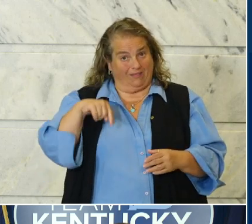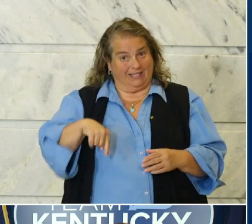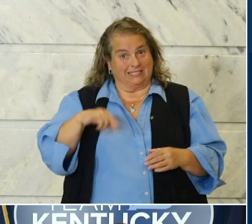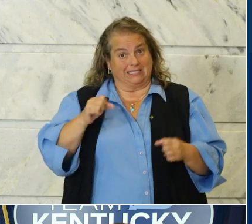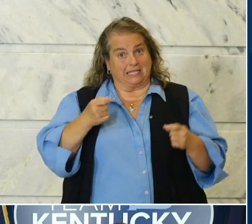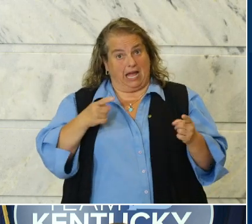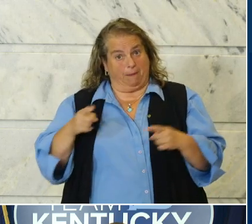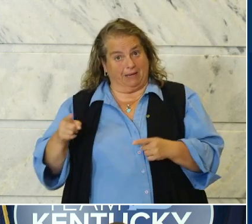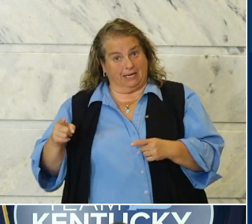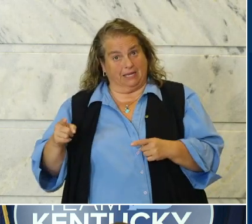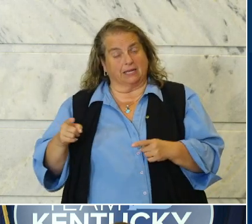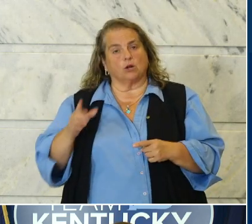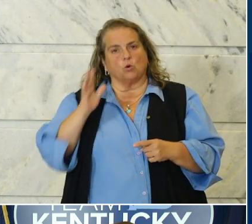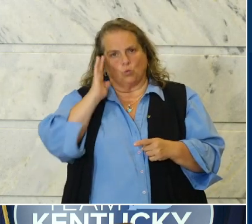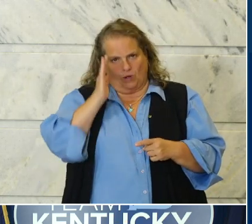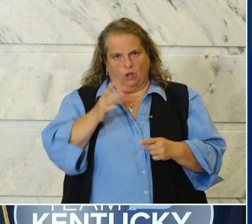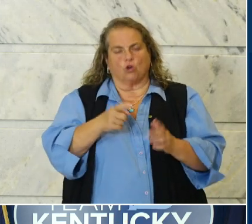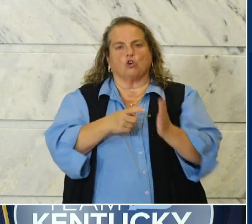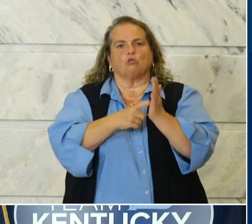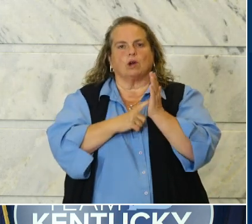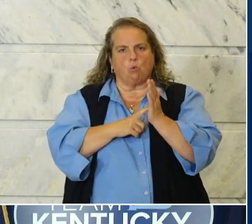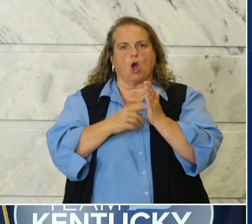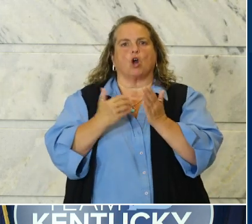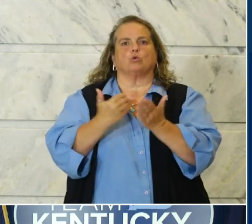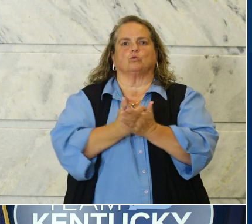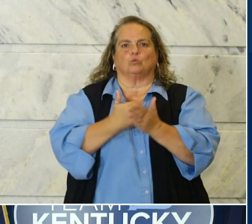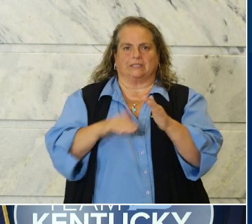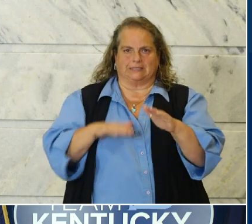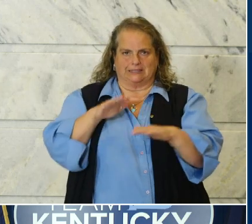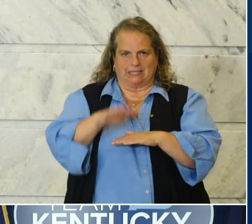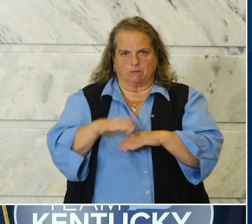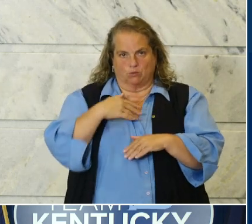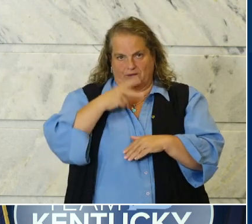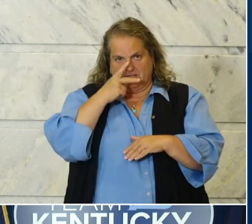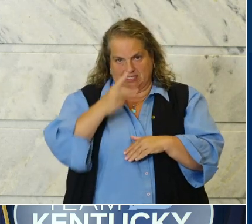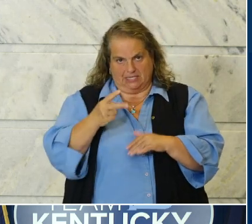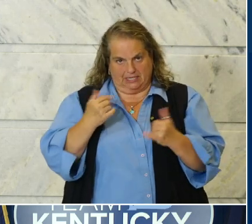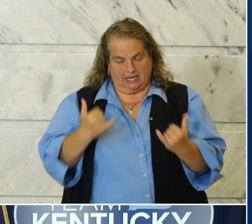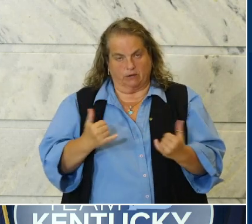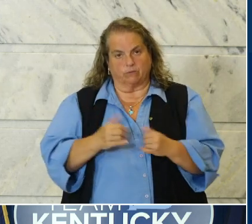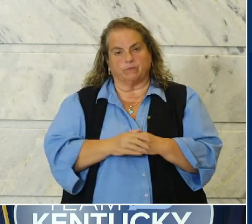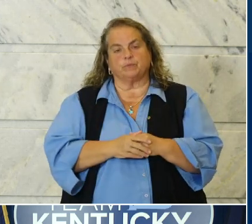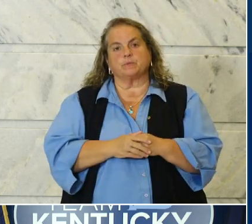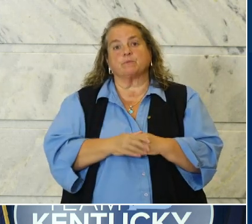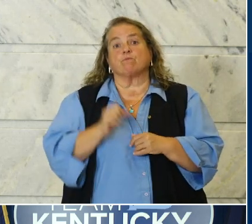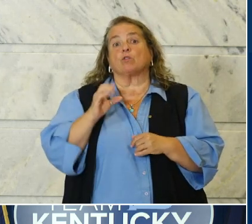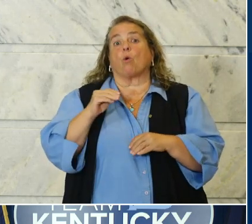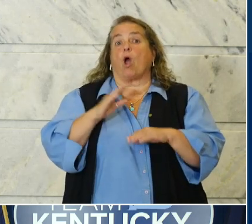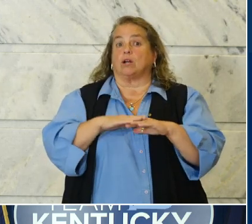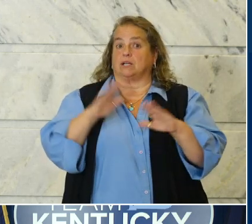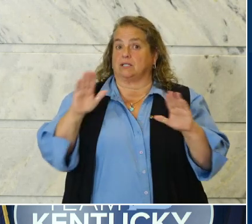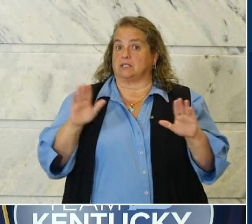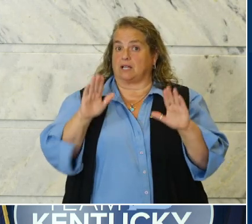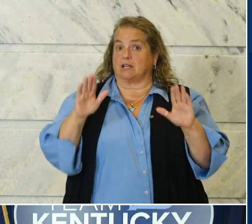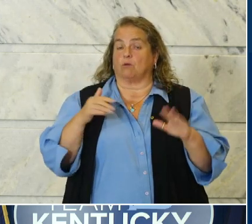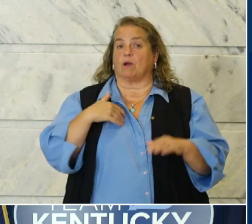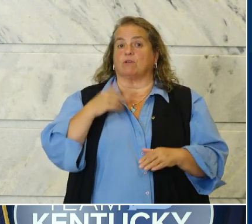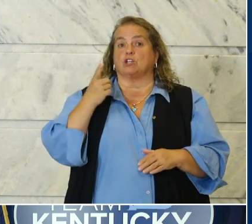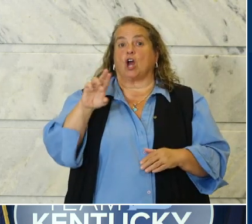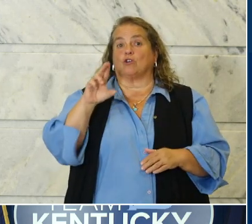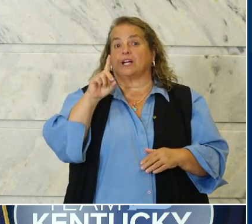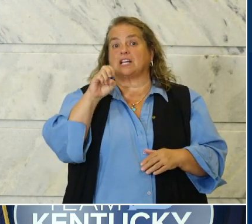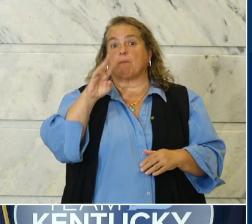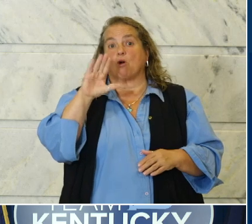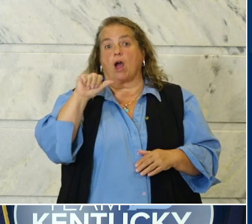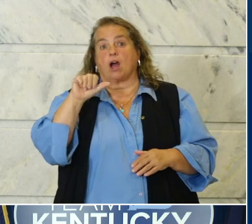is going to require steps that we have seen in other cases. So on Sunday, we had Dr. Deborah Birx,